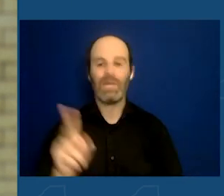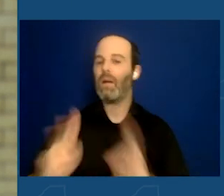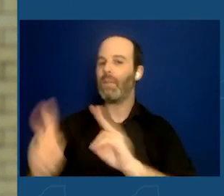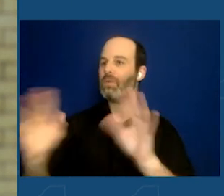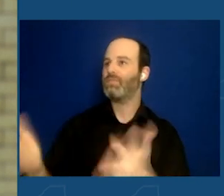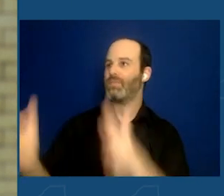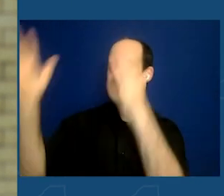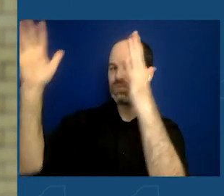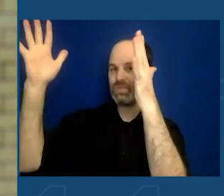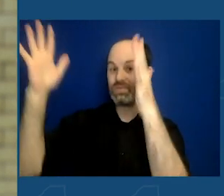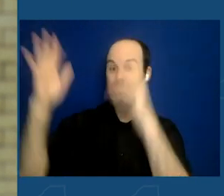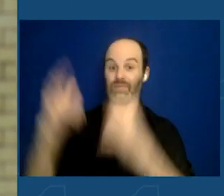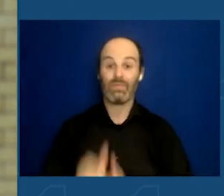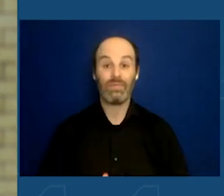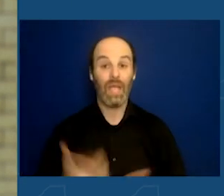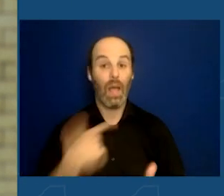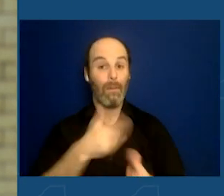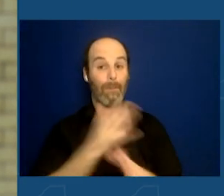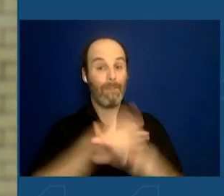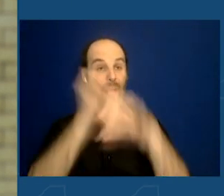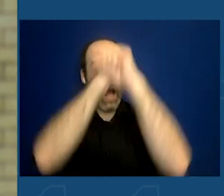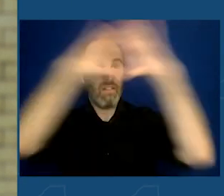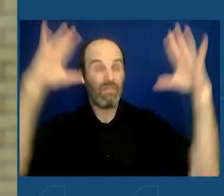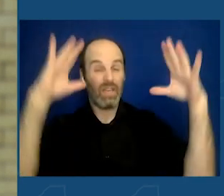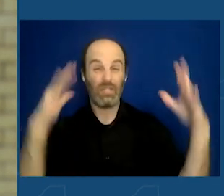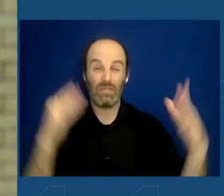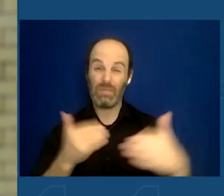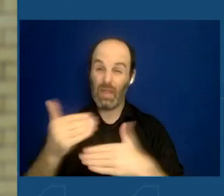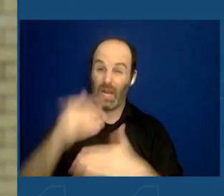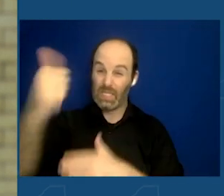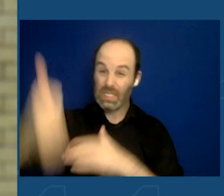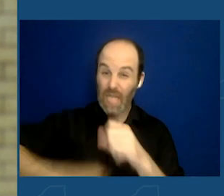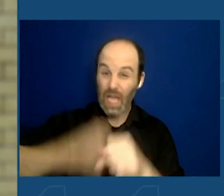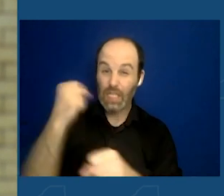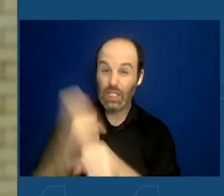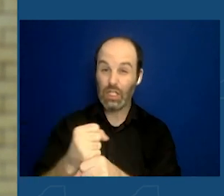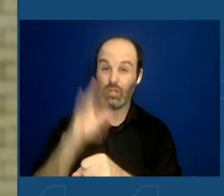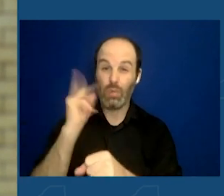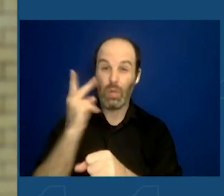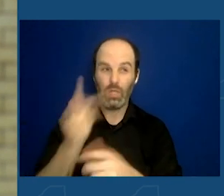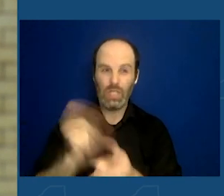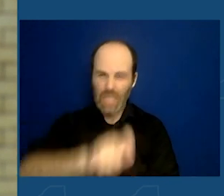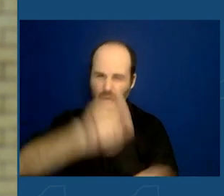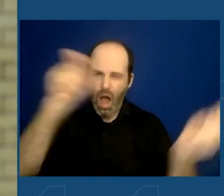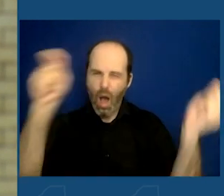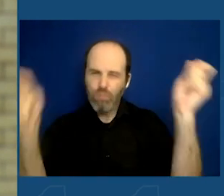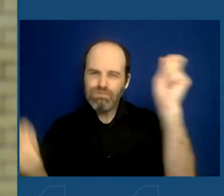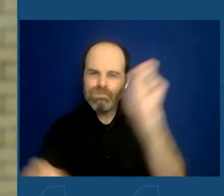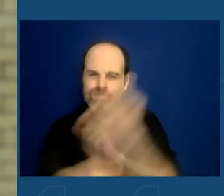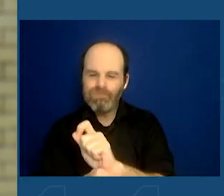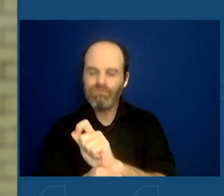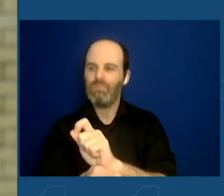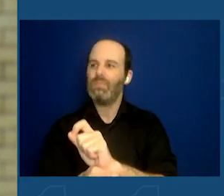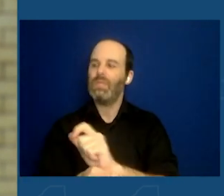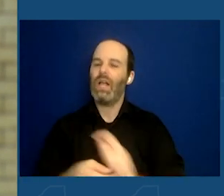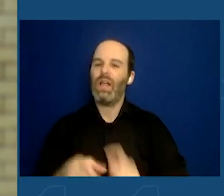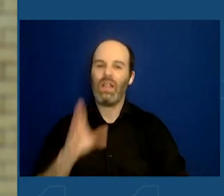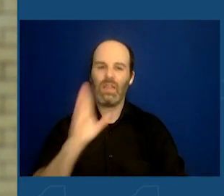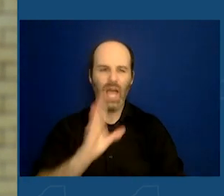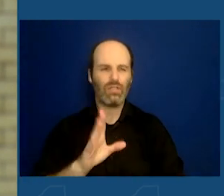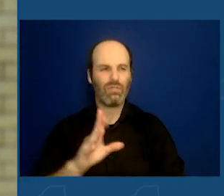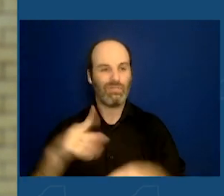in my vision, over the next decade, we'll witness a transformation that has always been talked